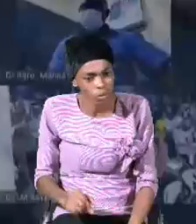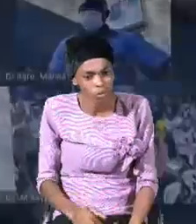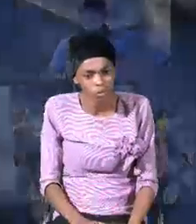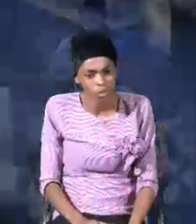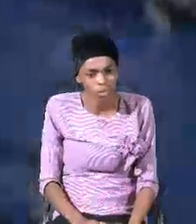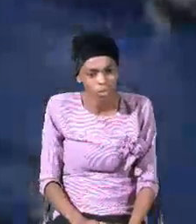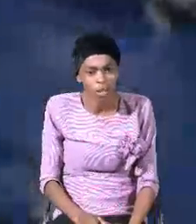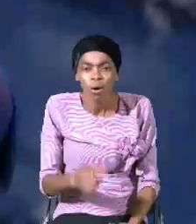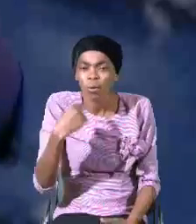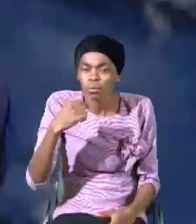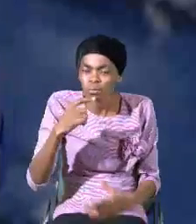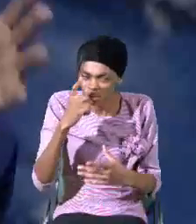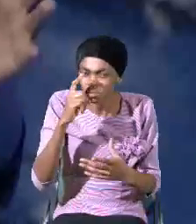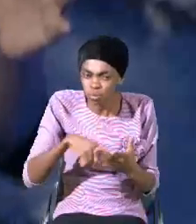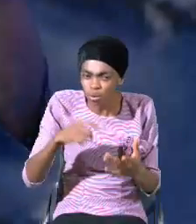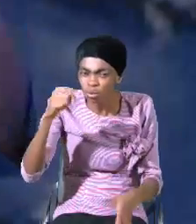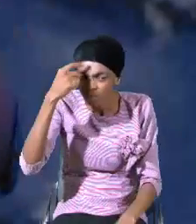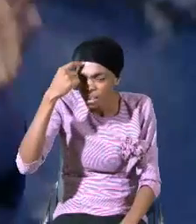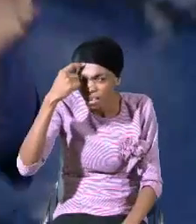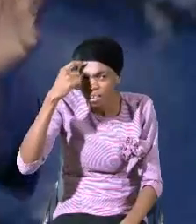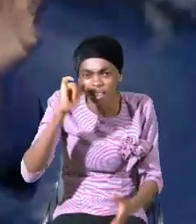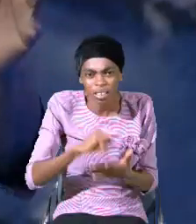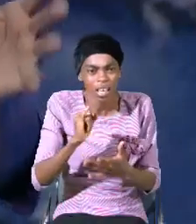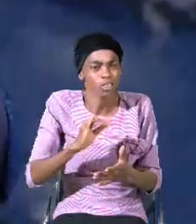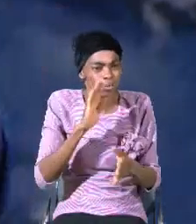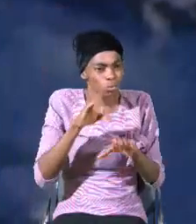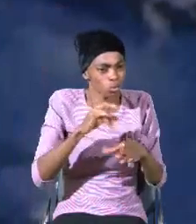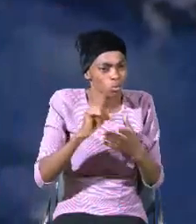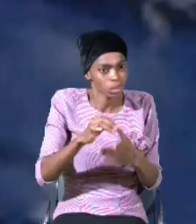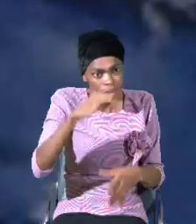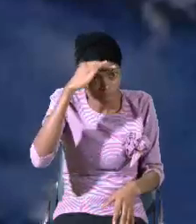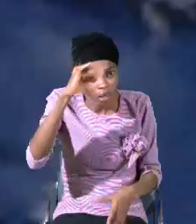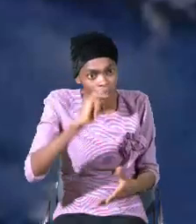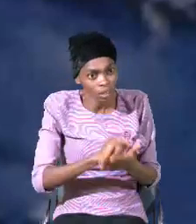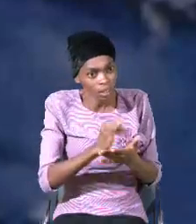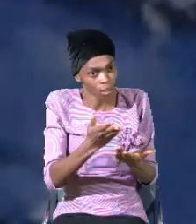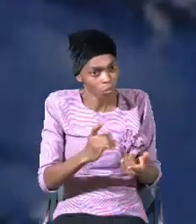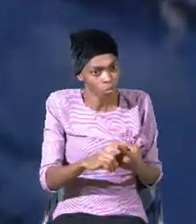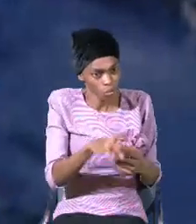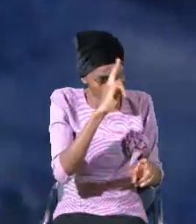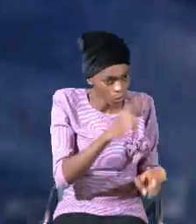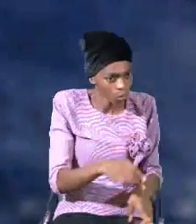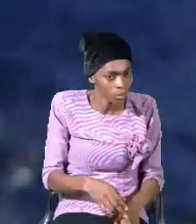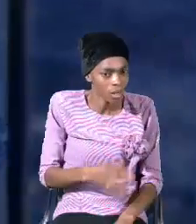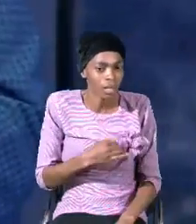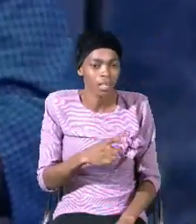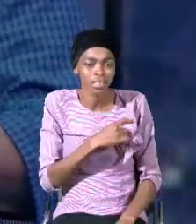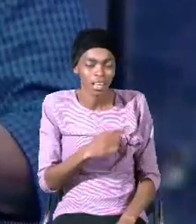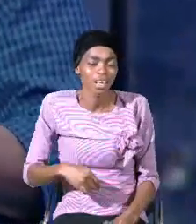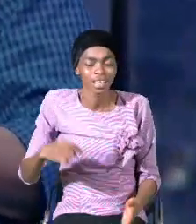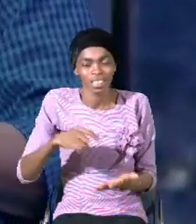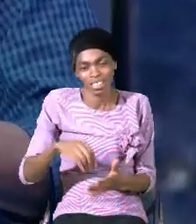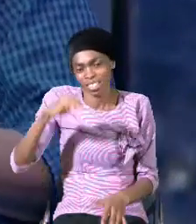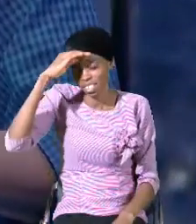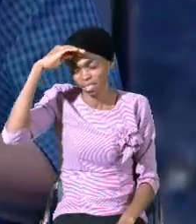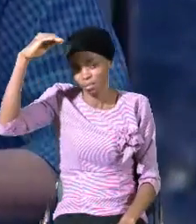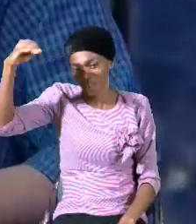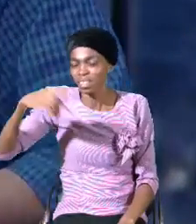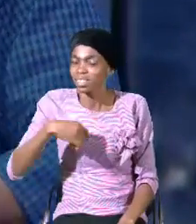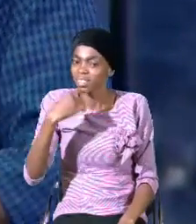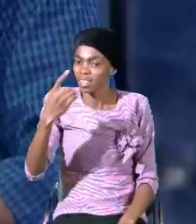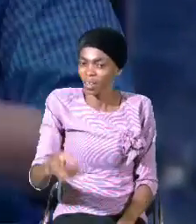do you think I should do to the man I want to honor? And this man